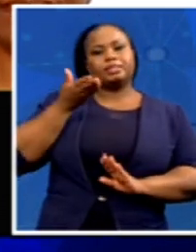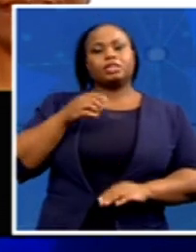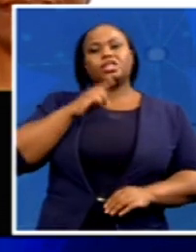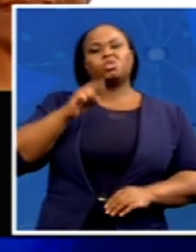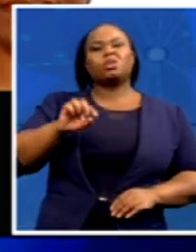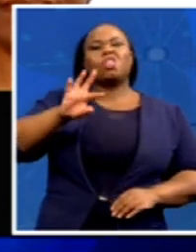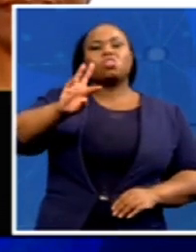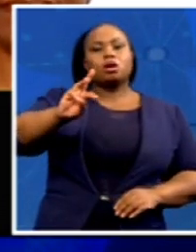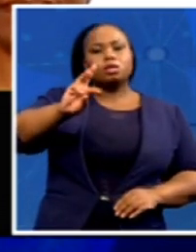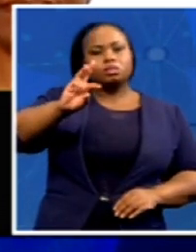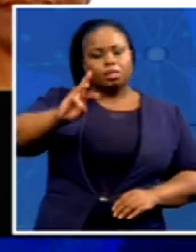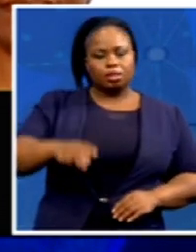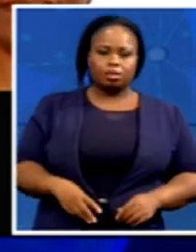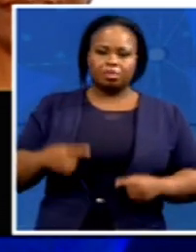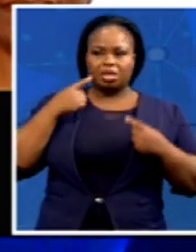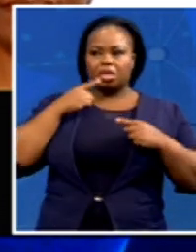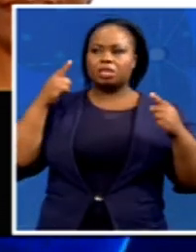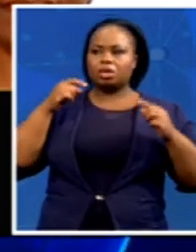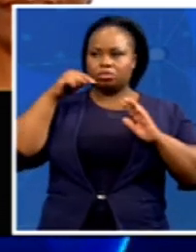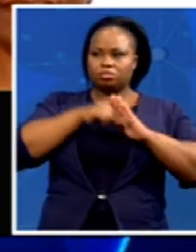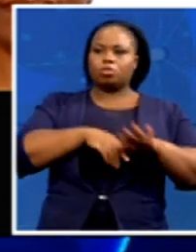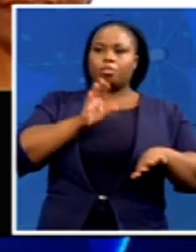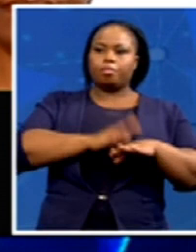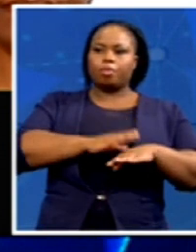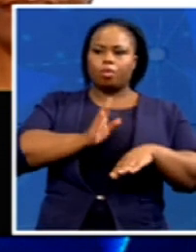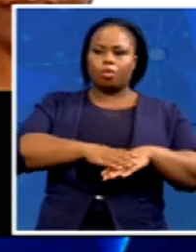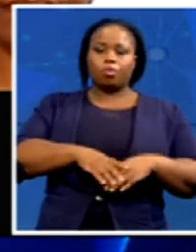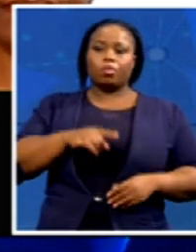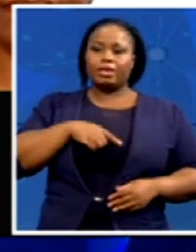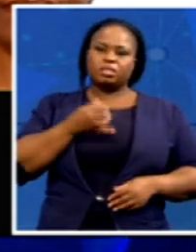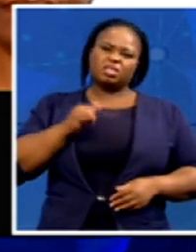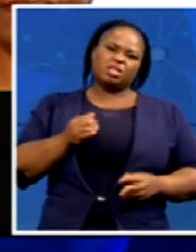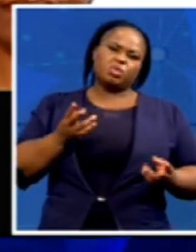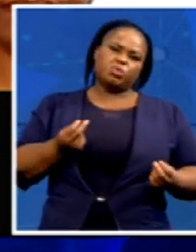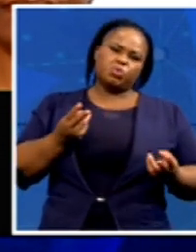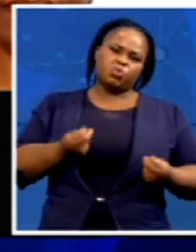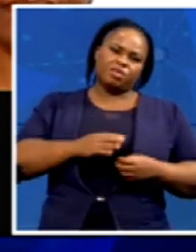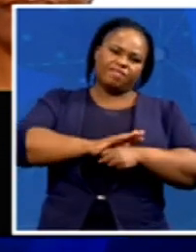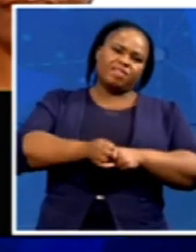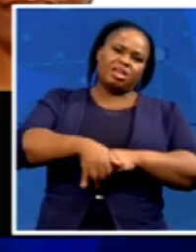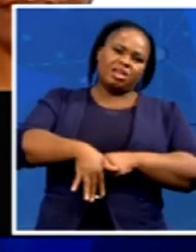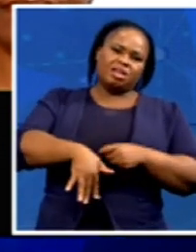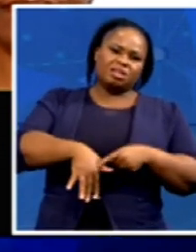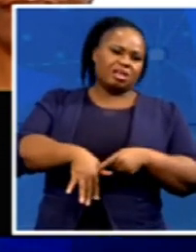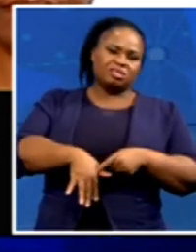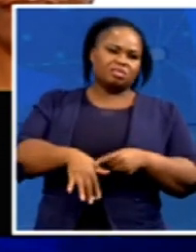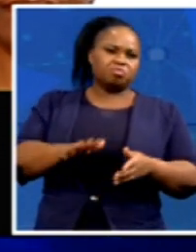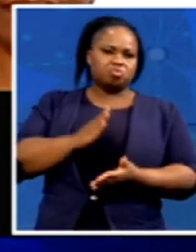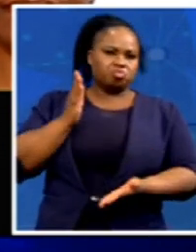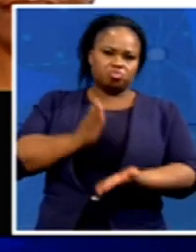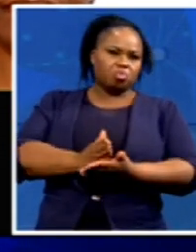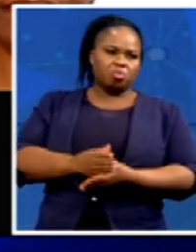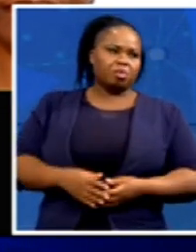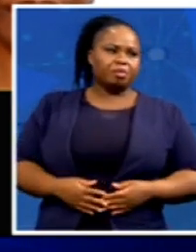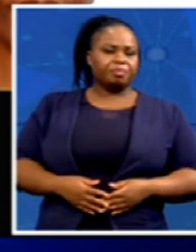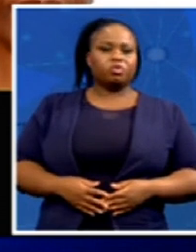is emerging, and there's no value in giving you information that is not accurate.